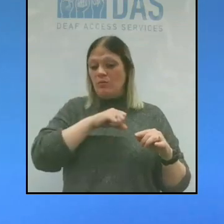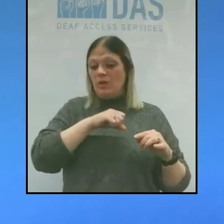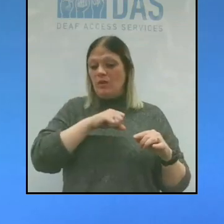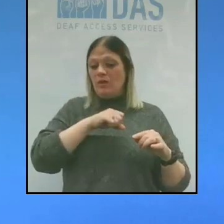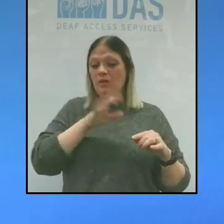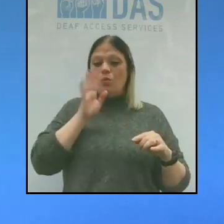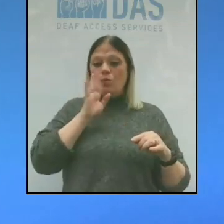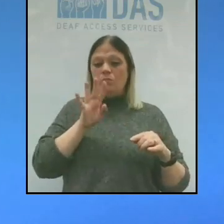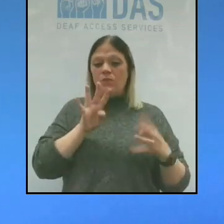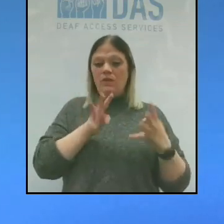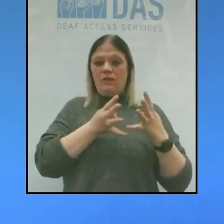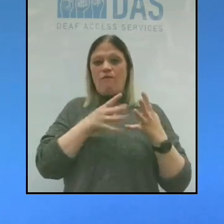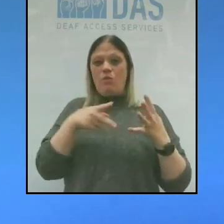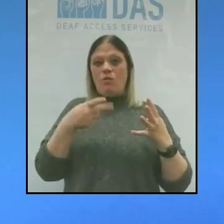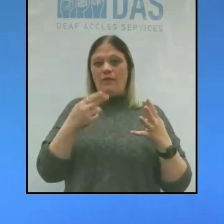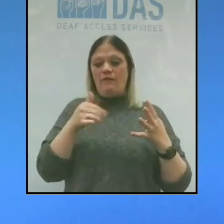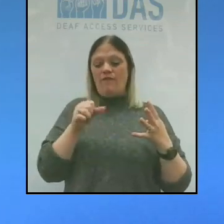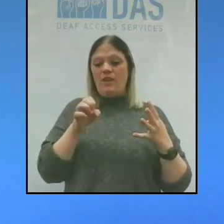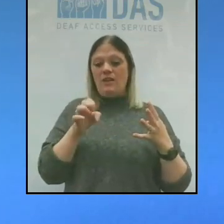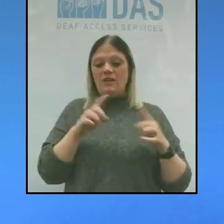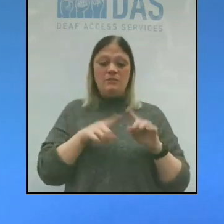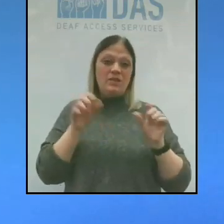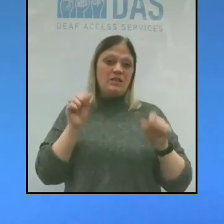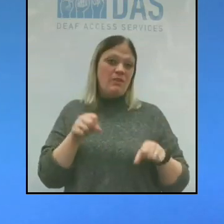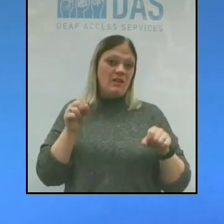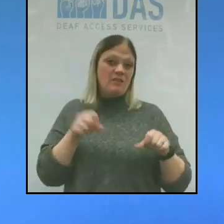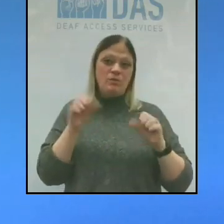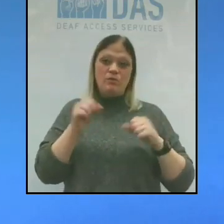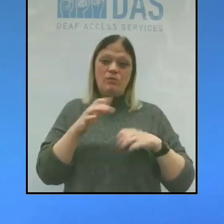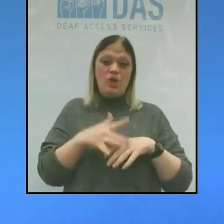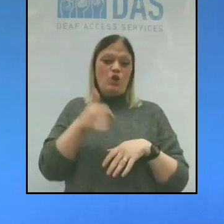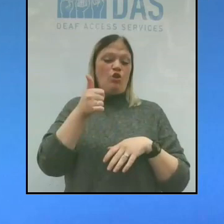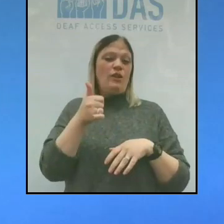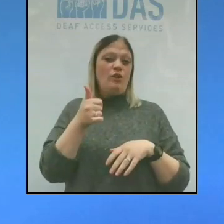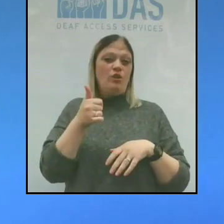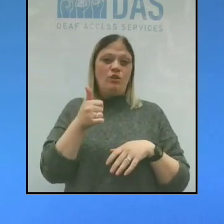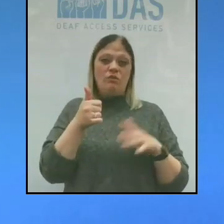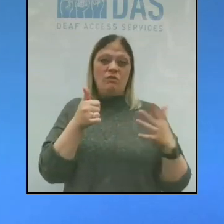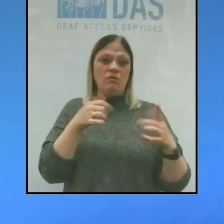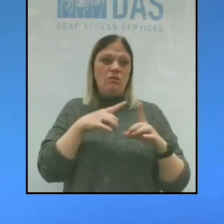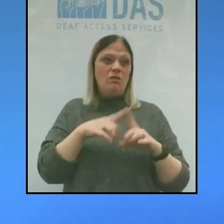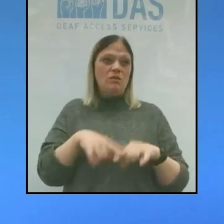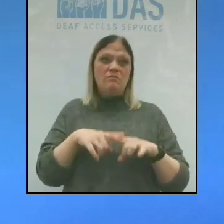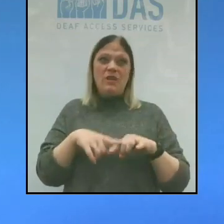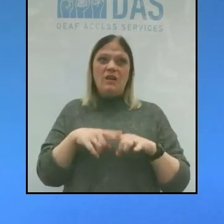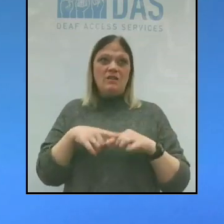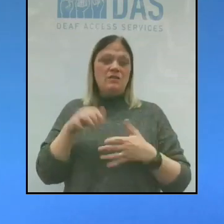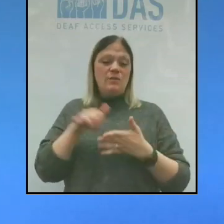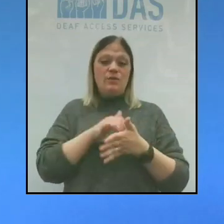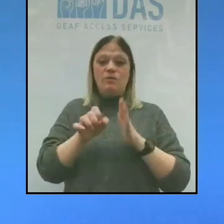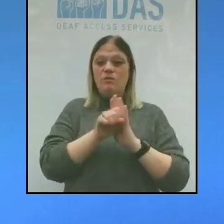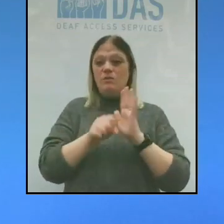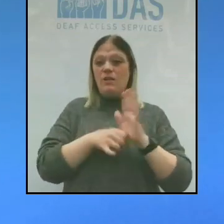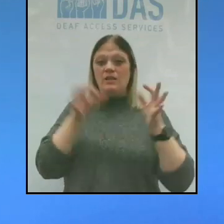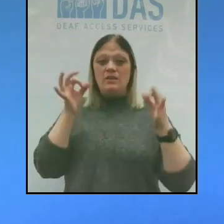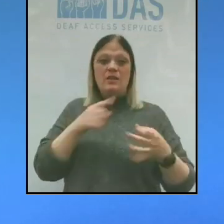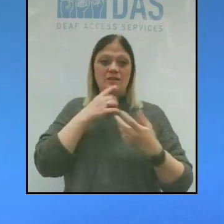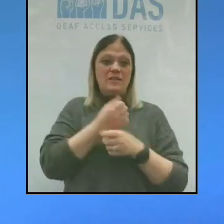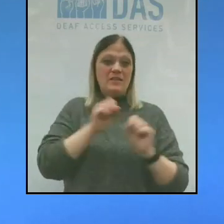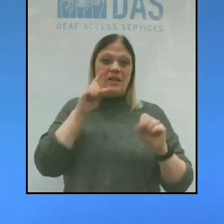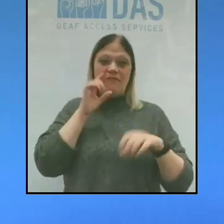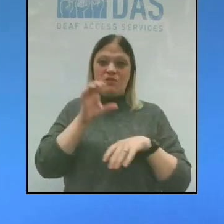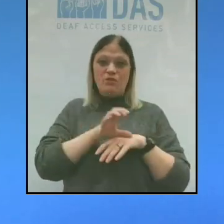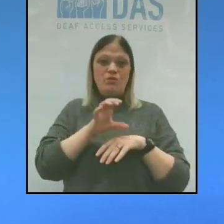phase 4, but it's possible it could be an earlier phase. It all depends on what New York State decides is safe for